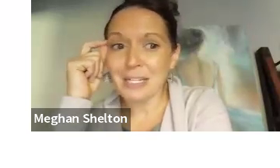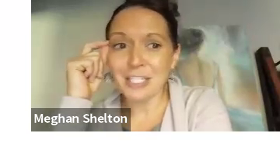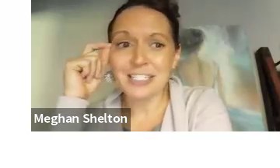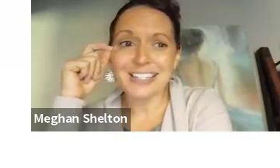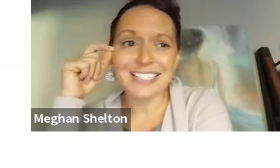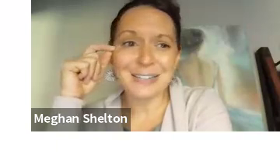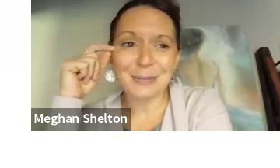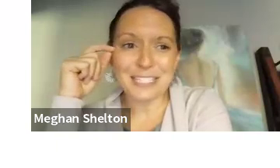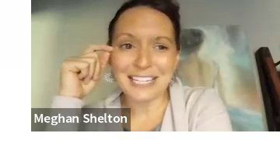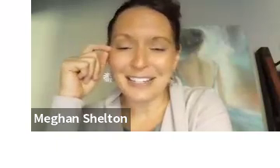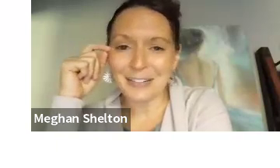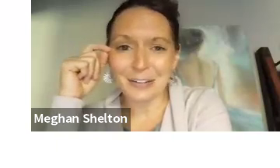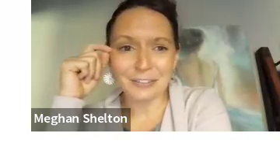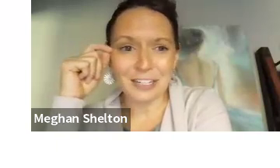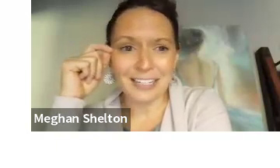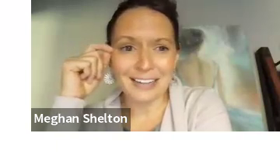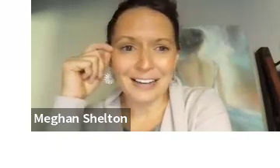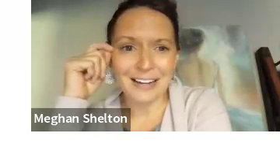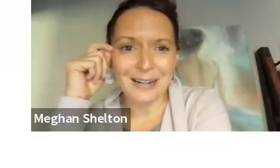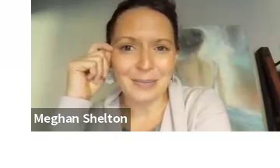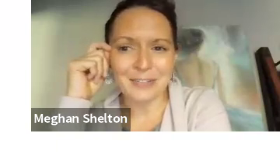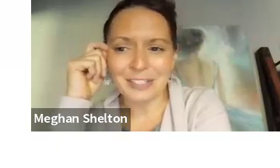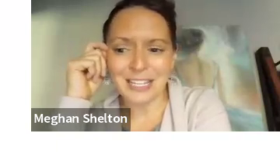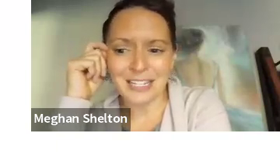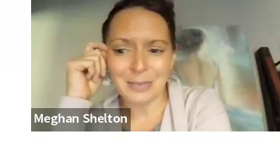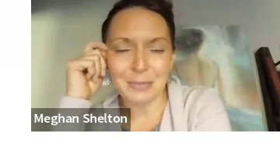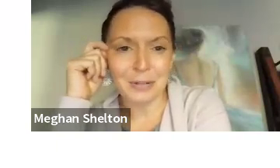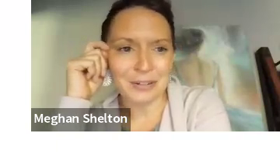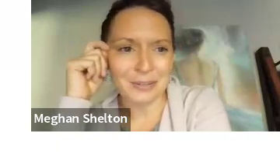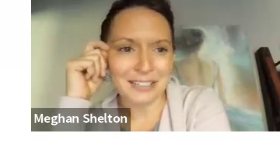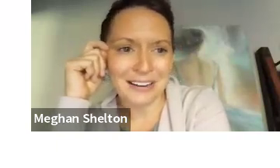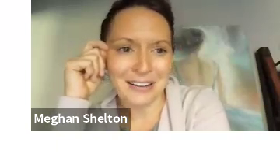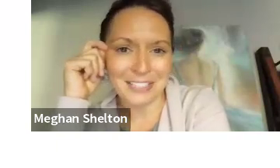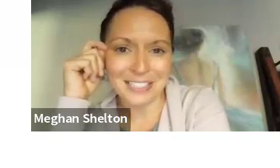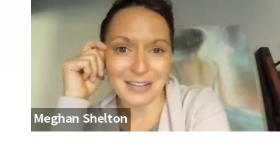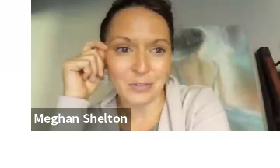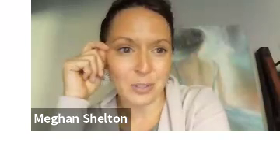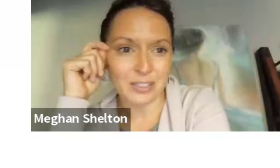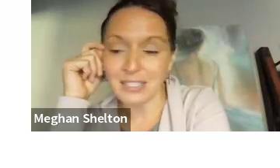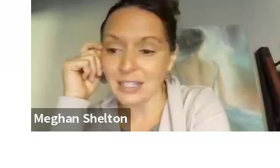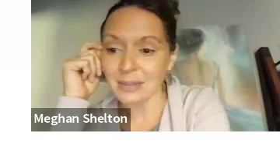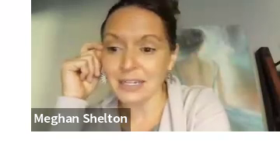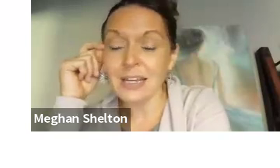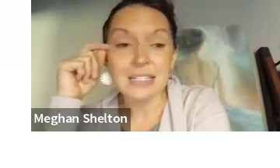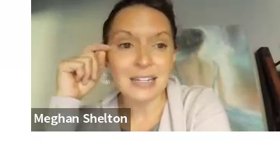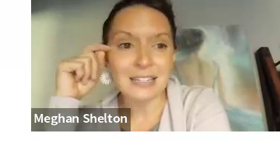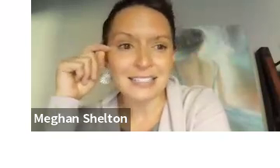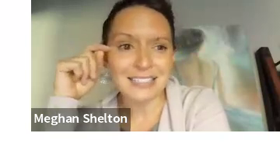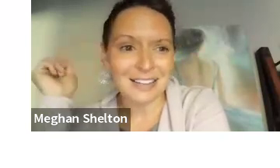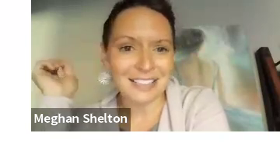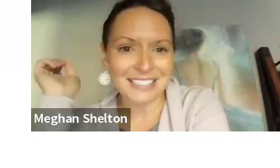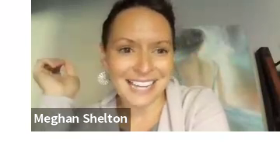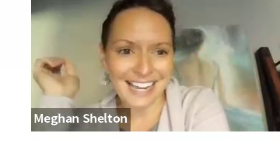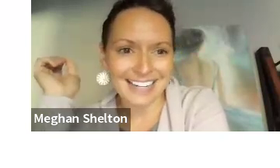And as I mentioned, this group is hitting the ground running. It feels like it's been more than a week and a half since they've joined us. I think it's been 10